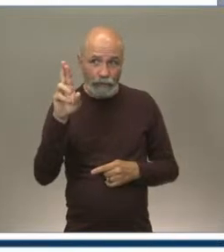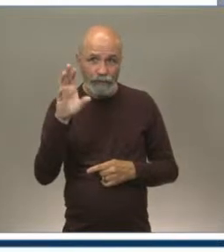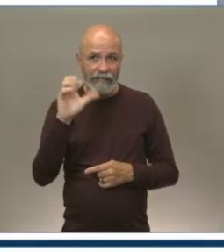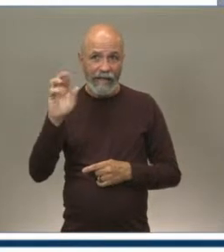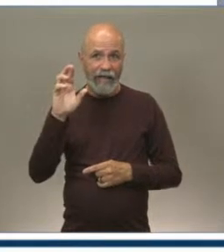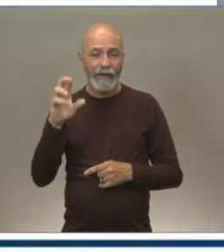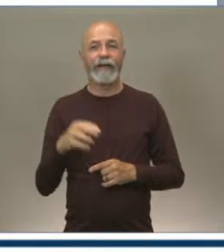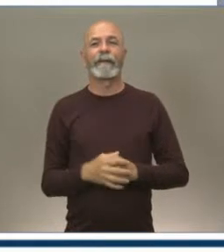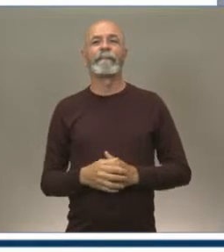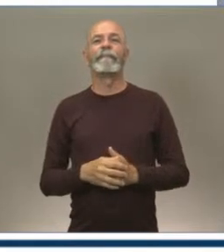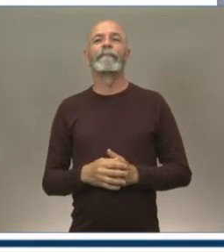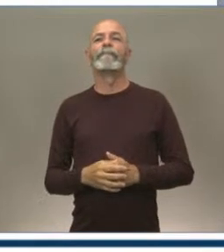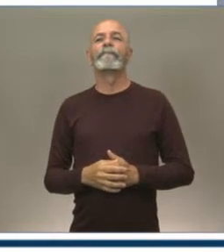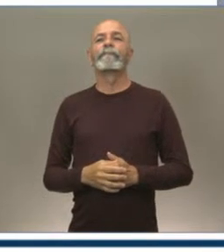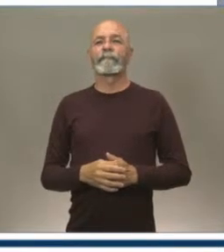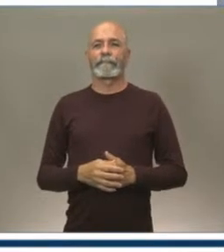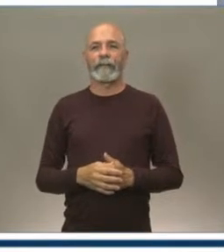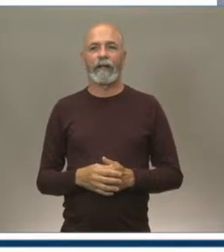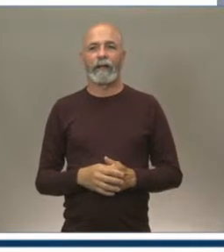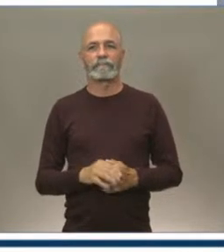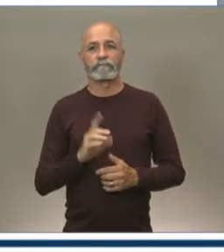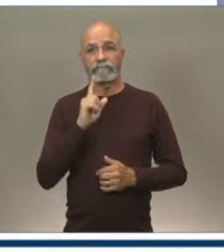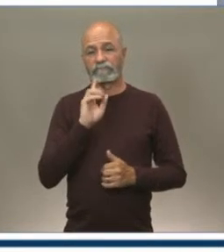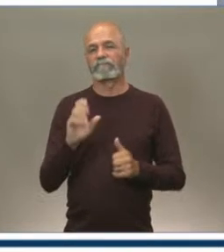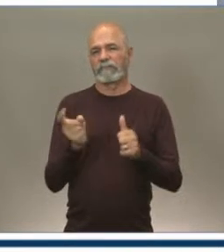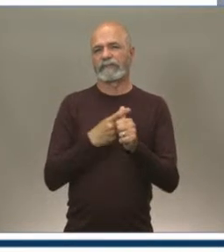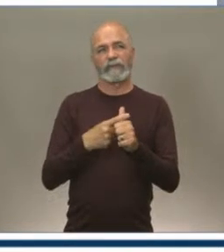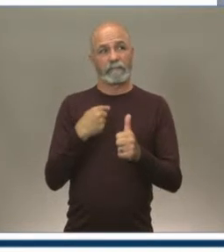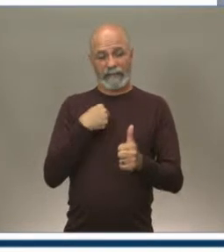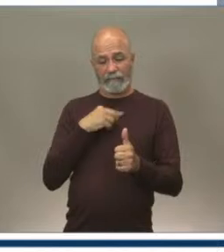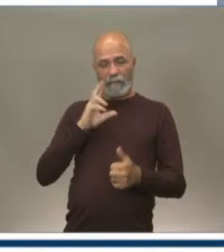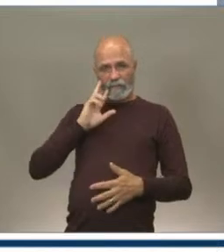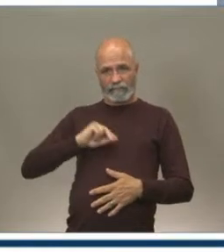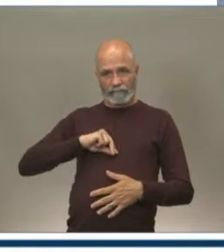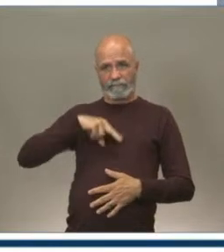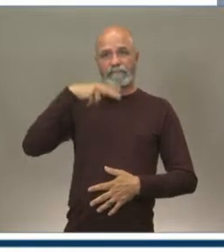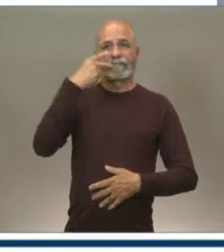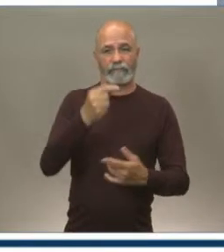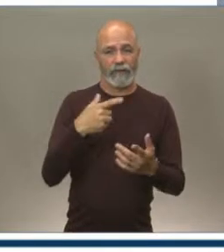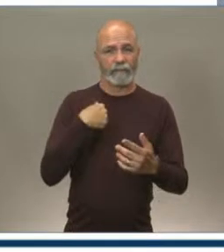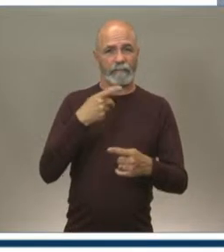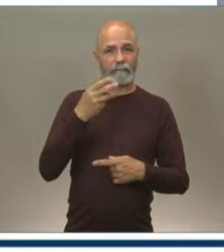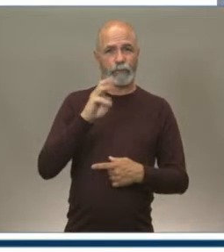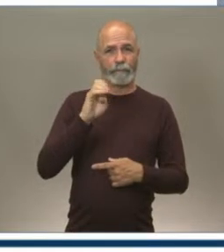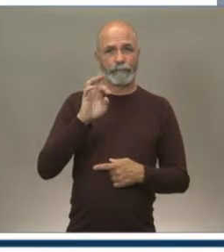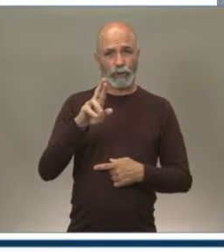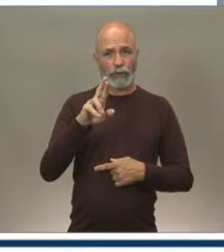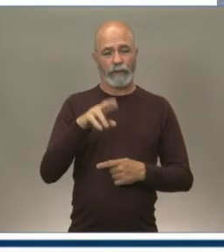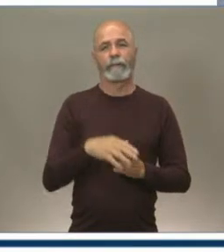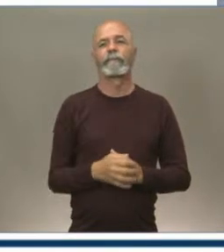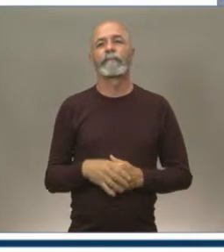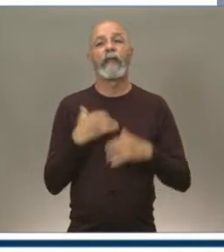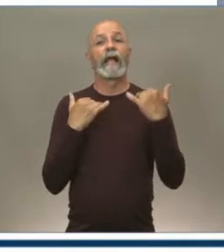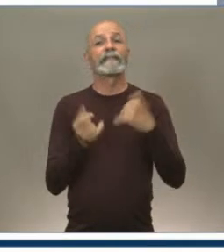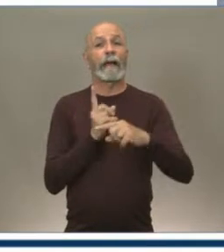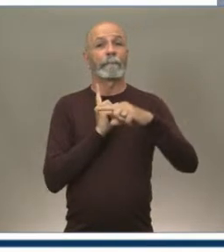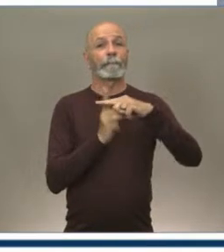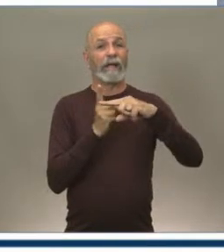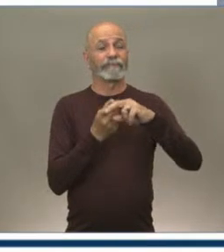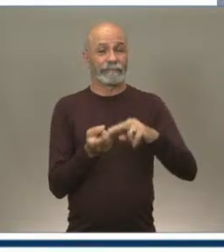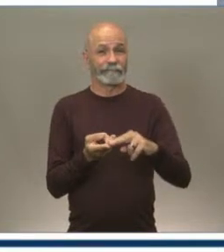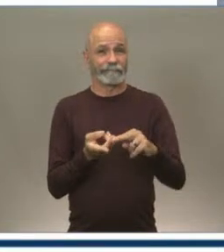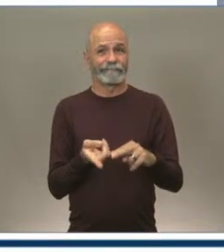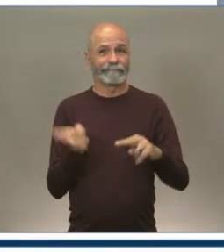Now, before we turn it over to Brendan, let me give you a sense of where our current case numbers are. We are reporting 91 cases today,